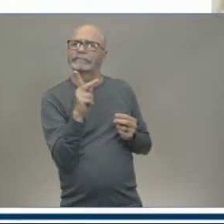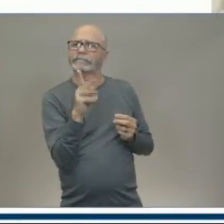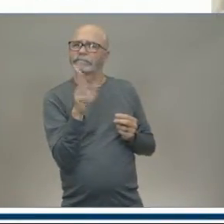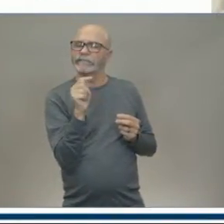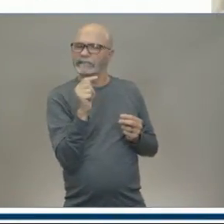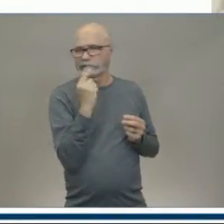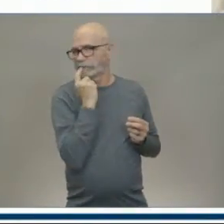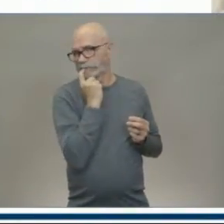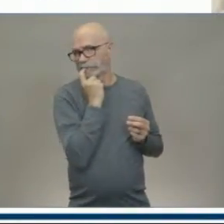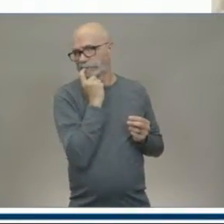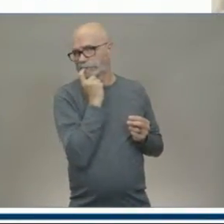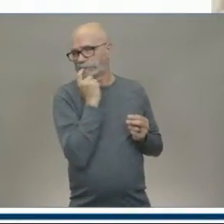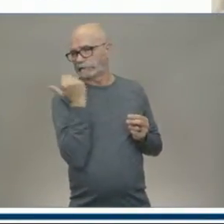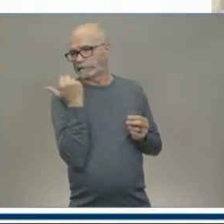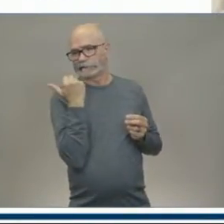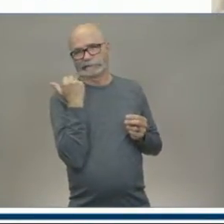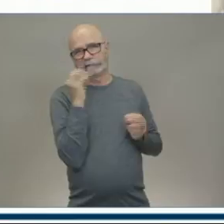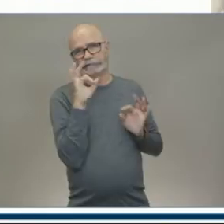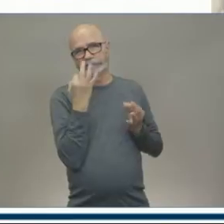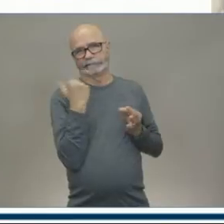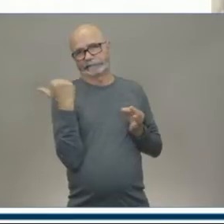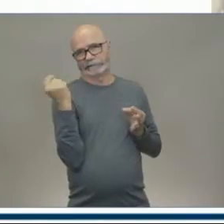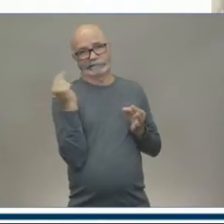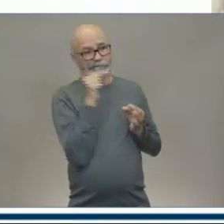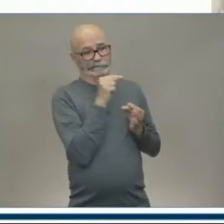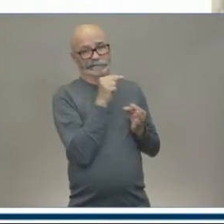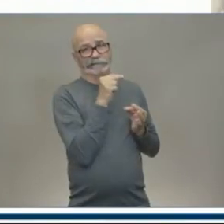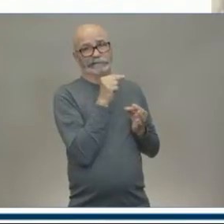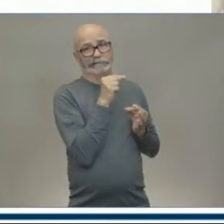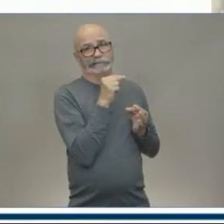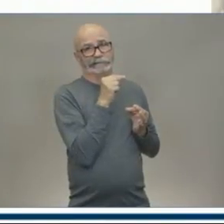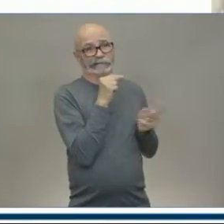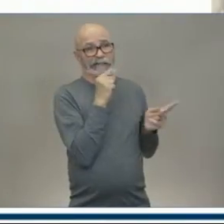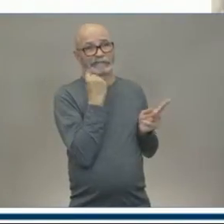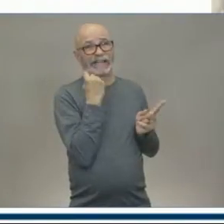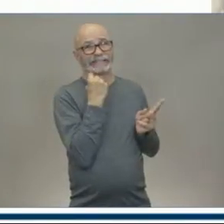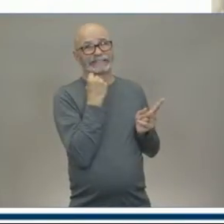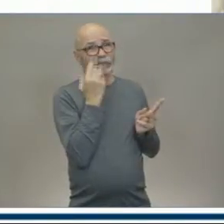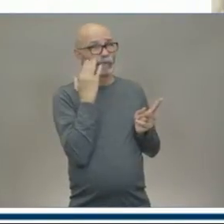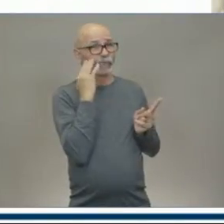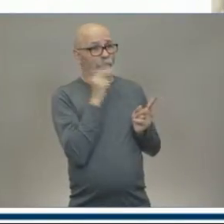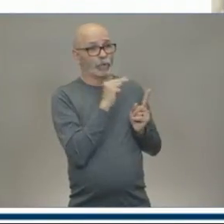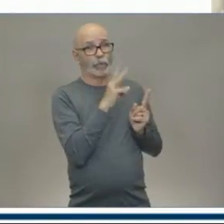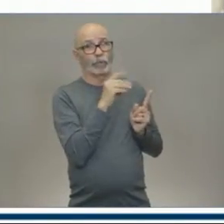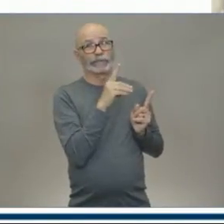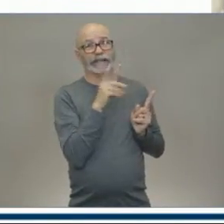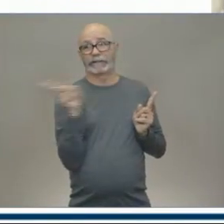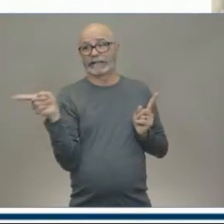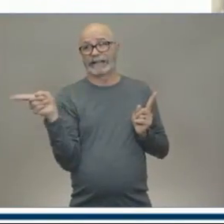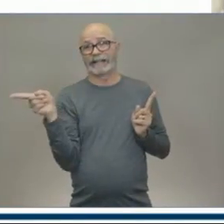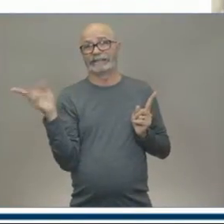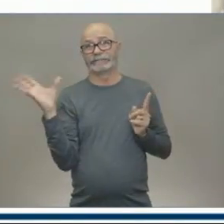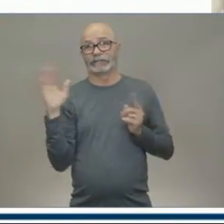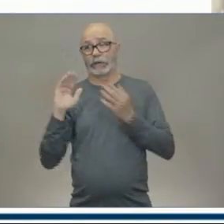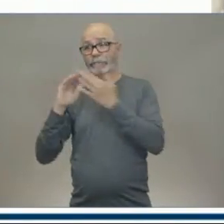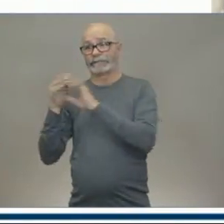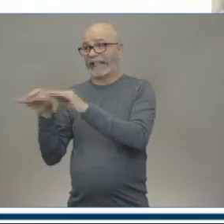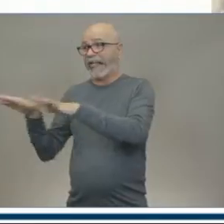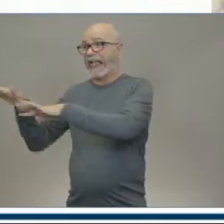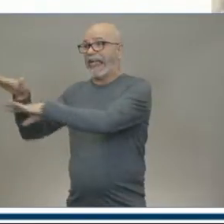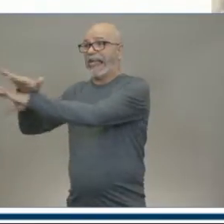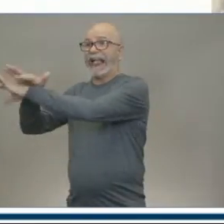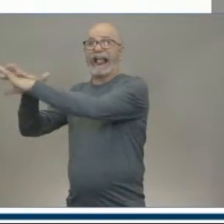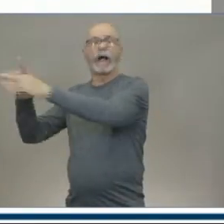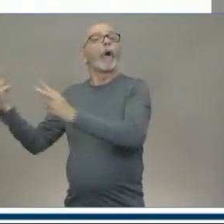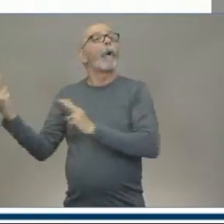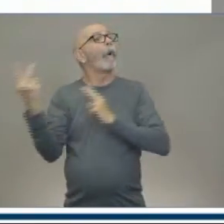in the province, especially in Halifax, where we know there is now community spread. You've said so.